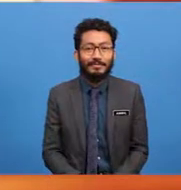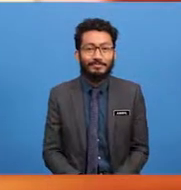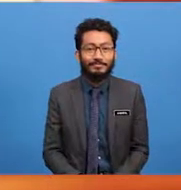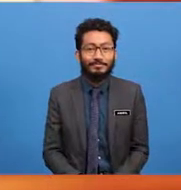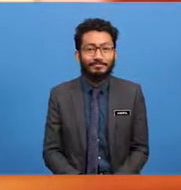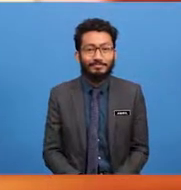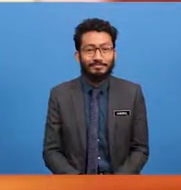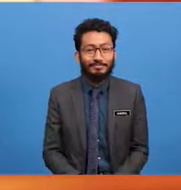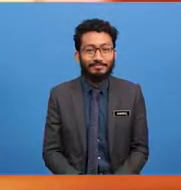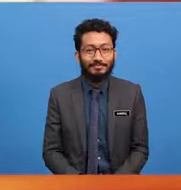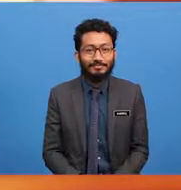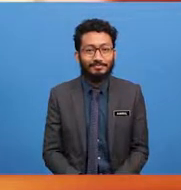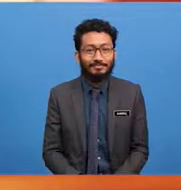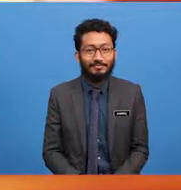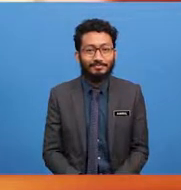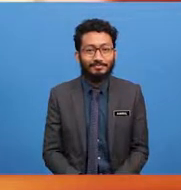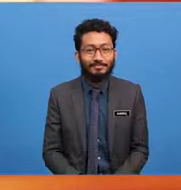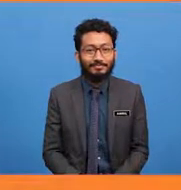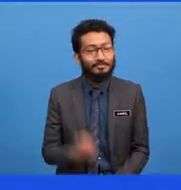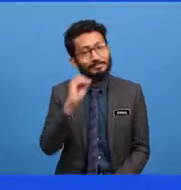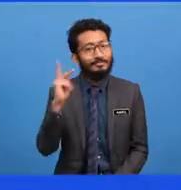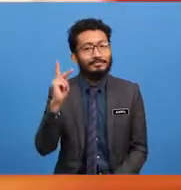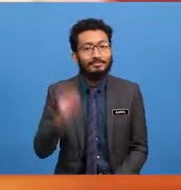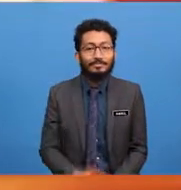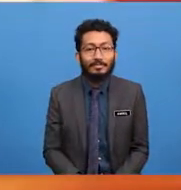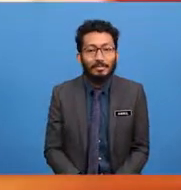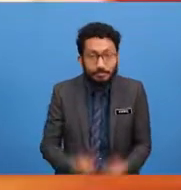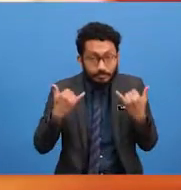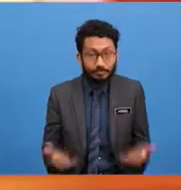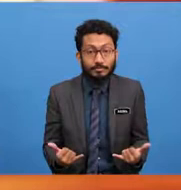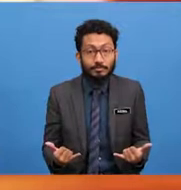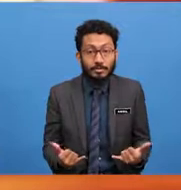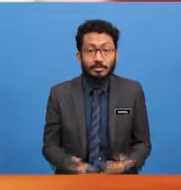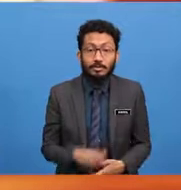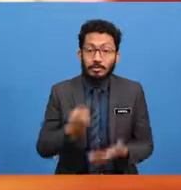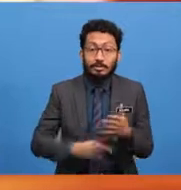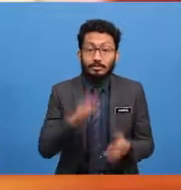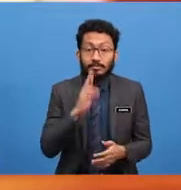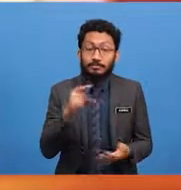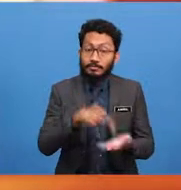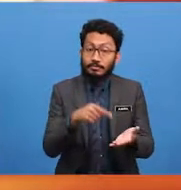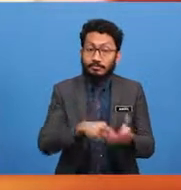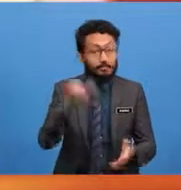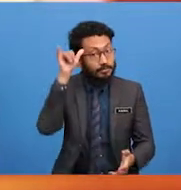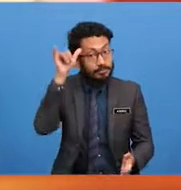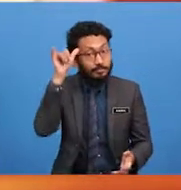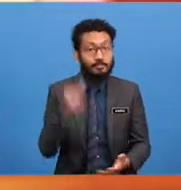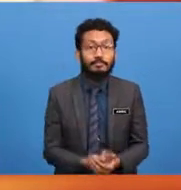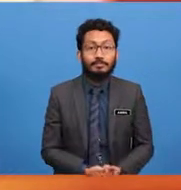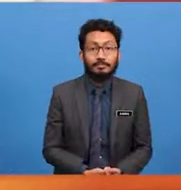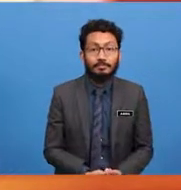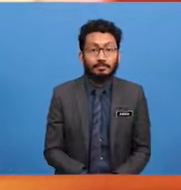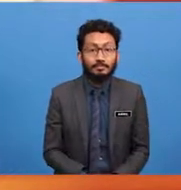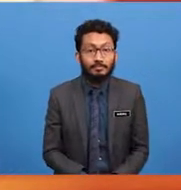Yay! Okay, now, what are these, Yolo?